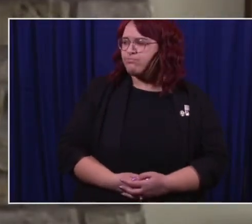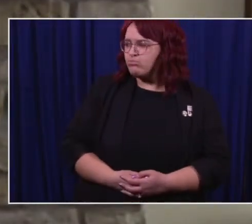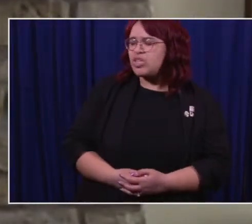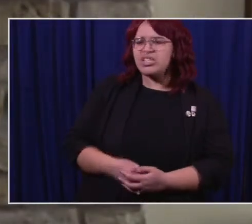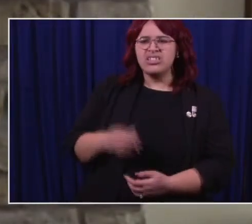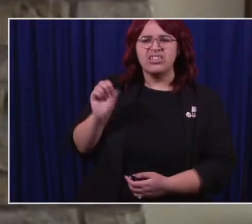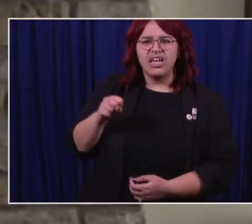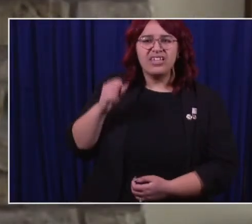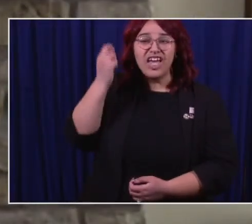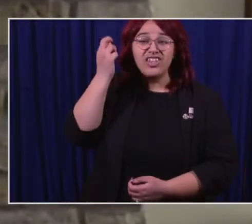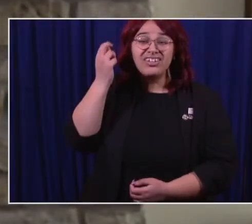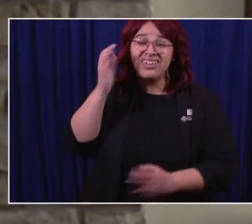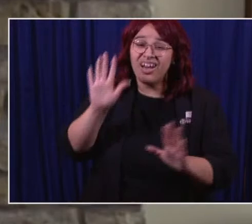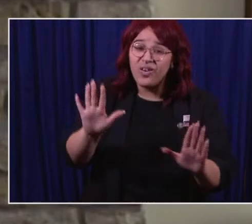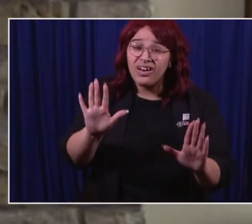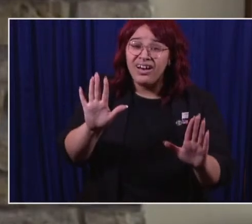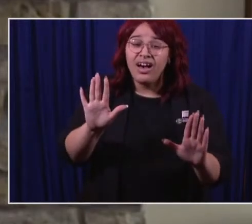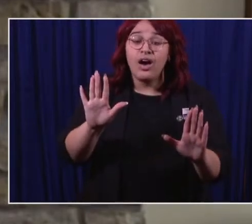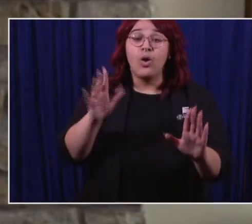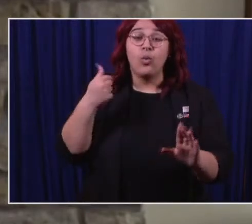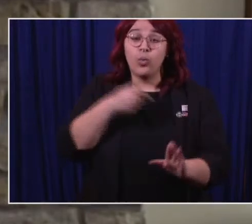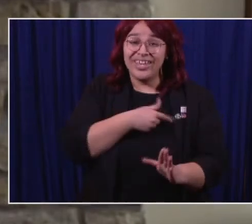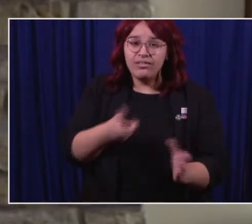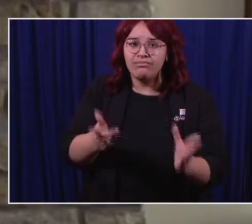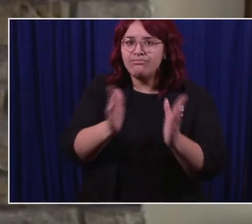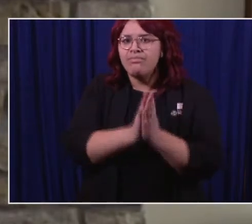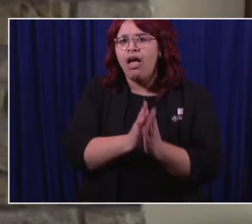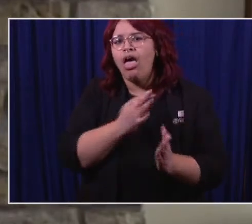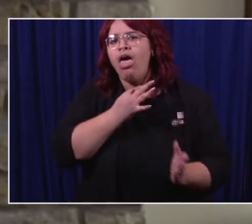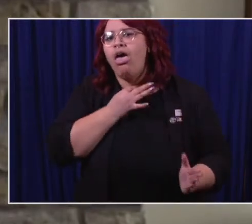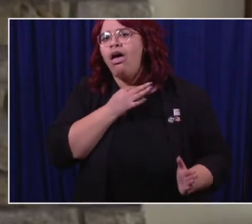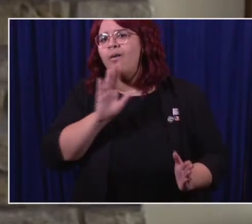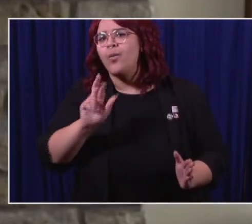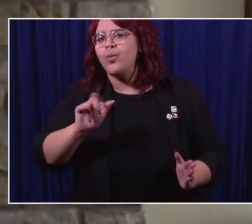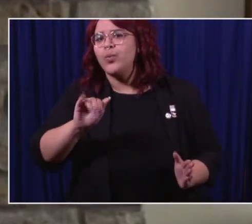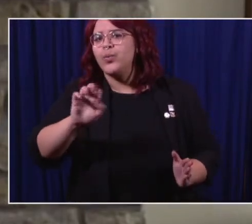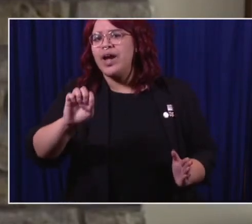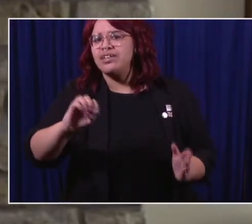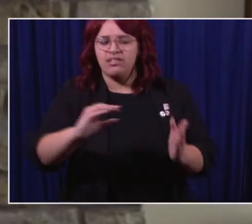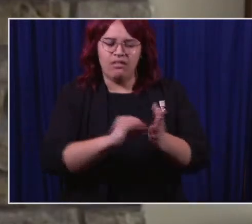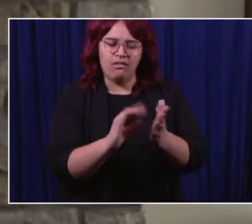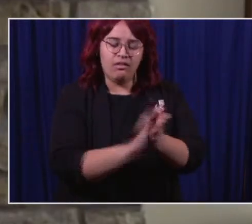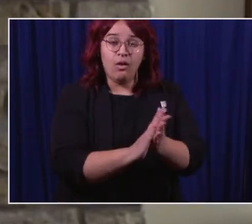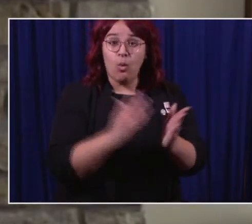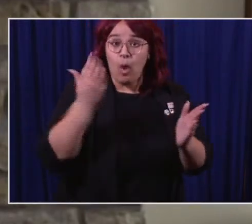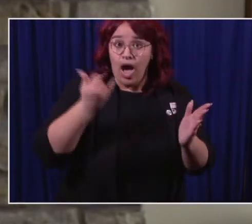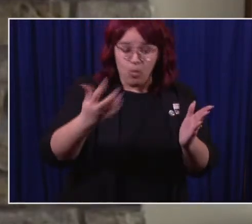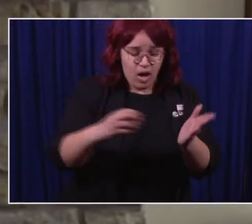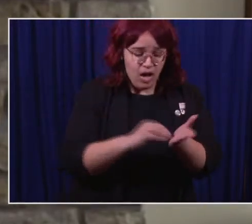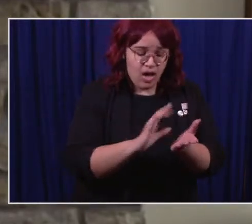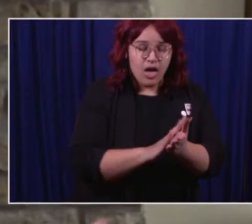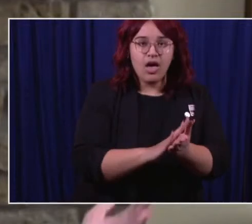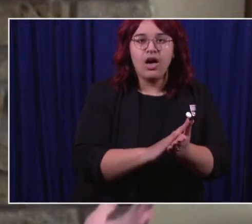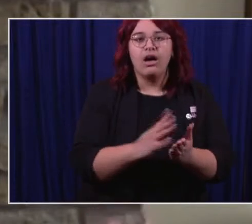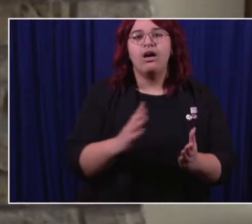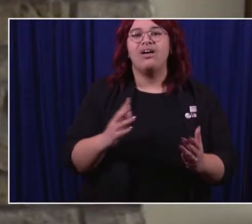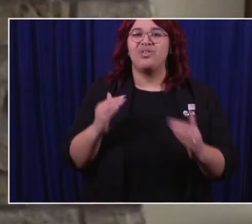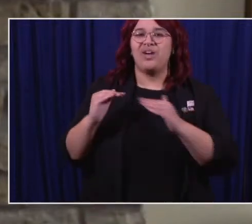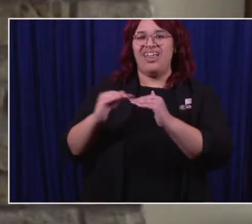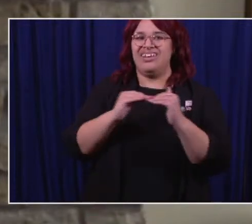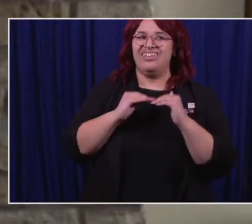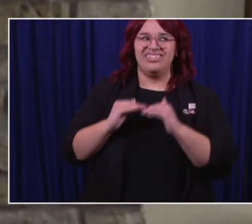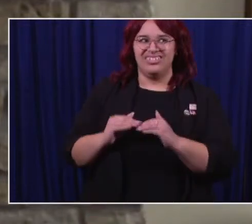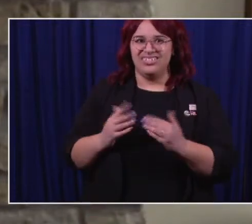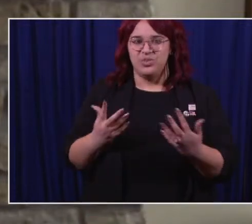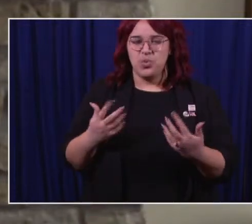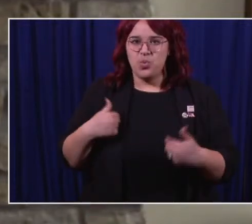do, obviously, is just to make sure we're not underserving a portion of our population. I mean, that's it. And there's